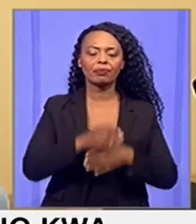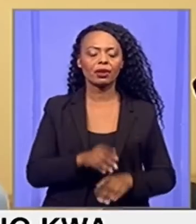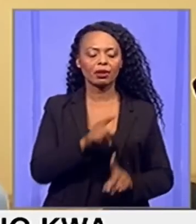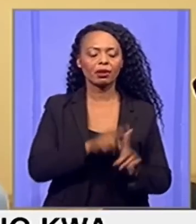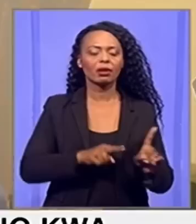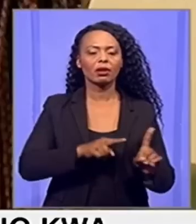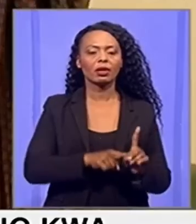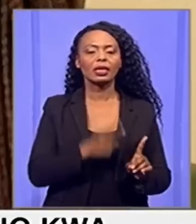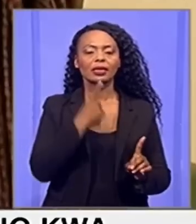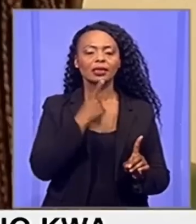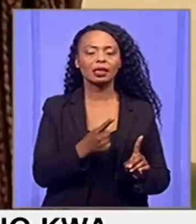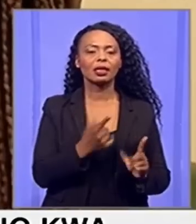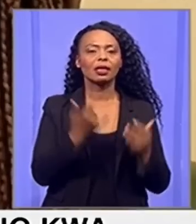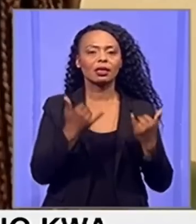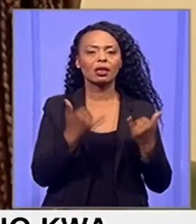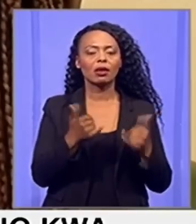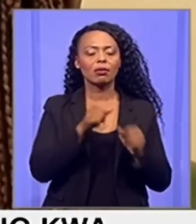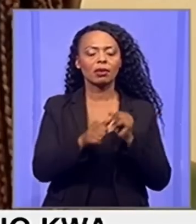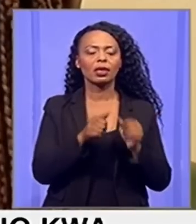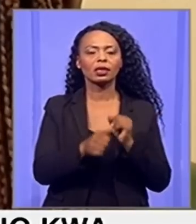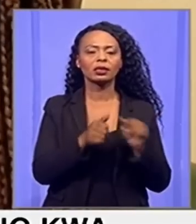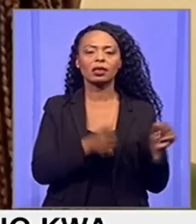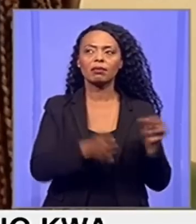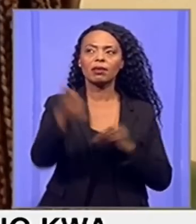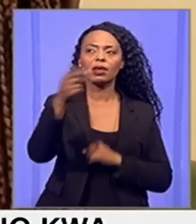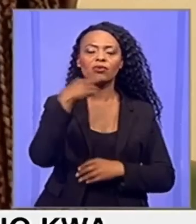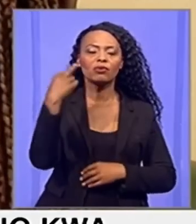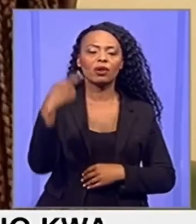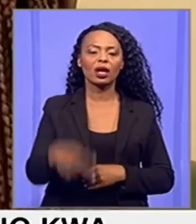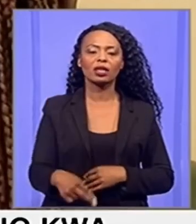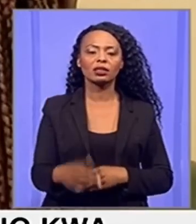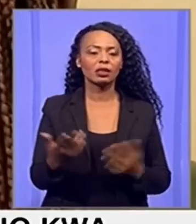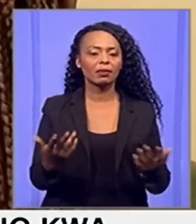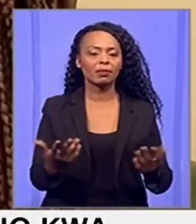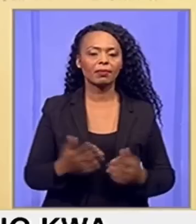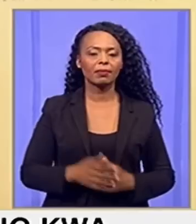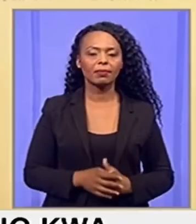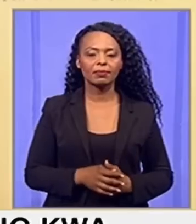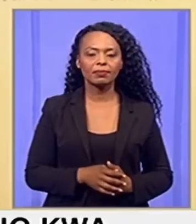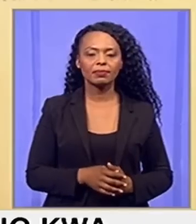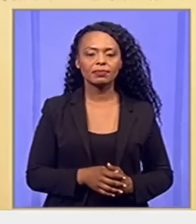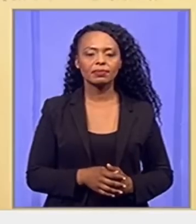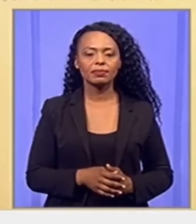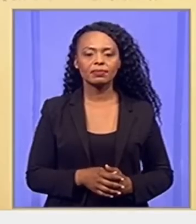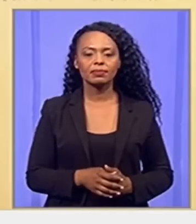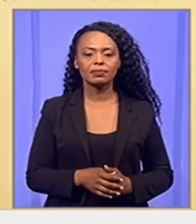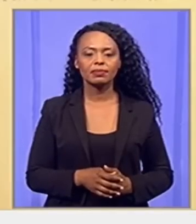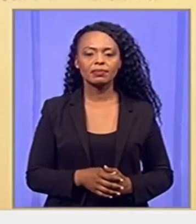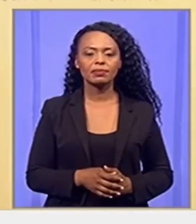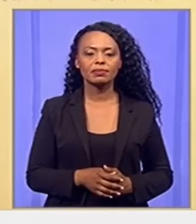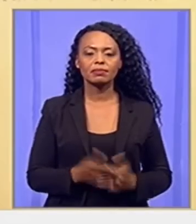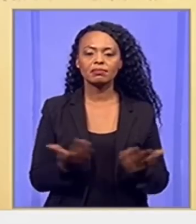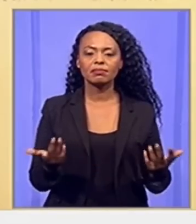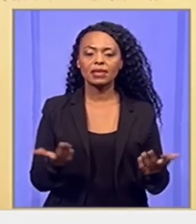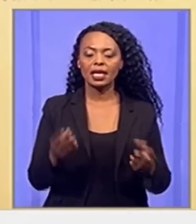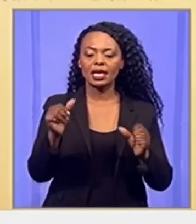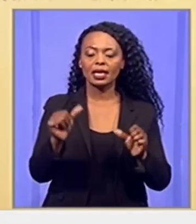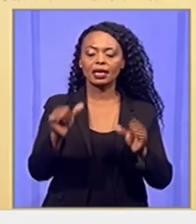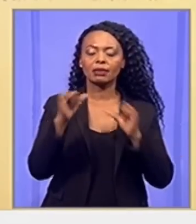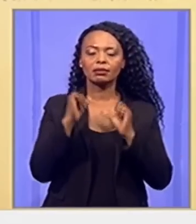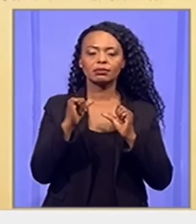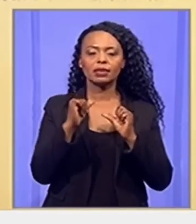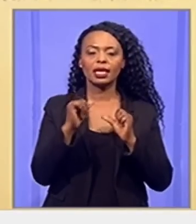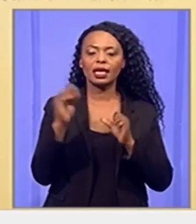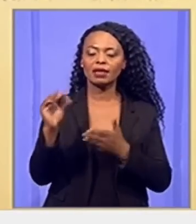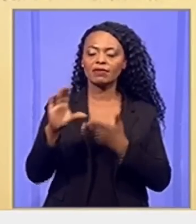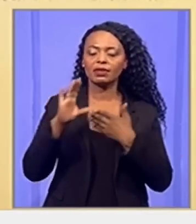bone a re go ka nna botoka go boela kwa Russia. Ha ba fumane ha ona return investment e entsweng ke